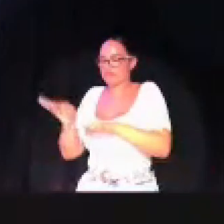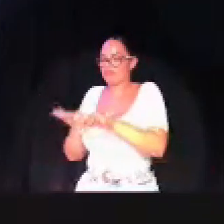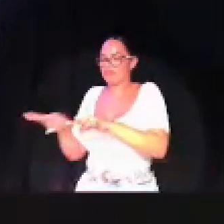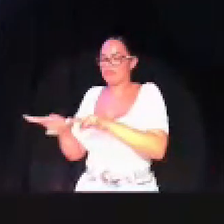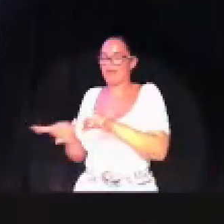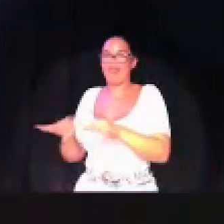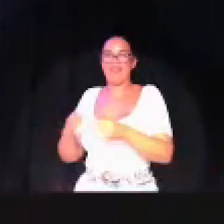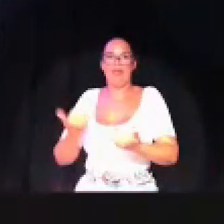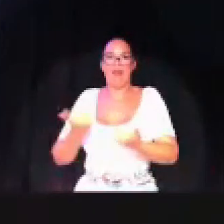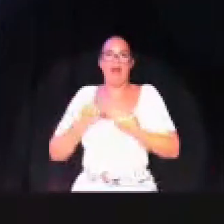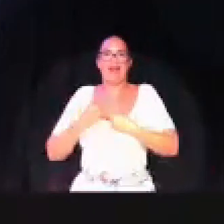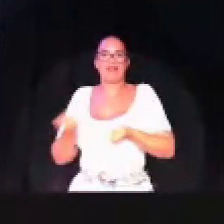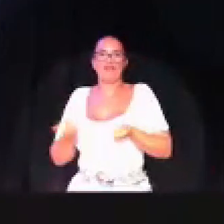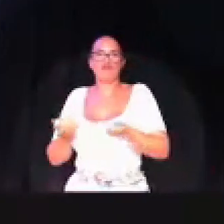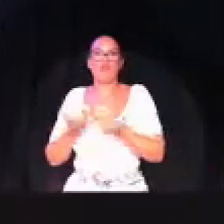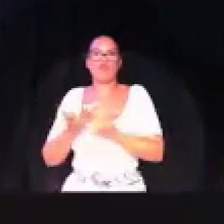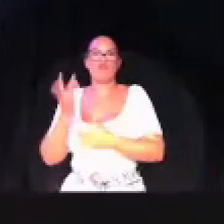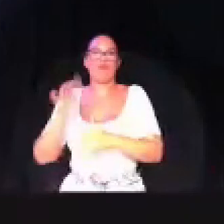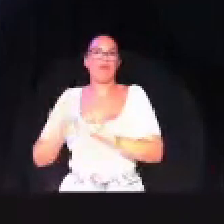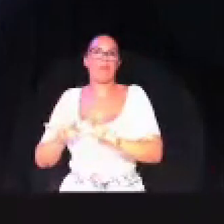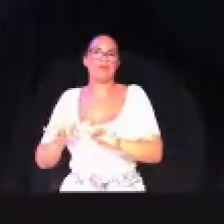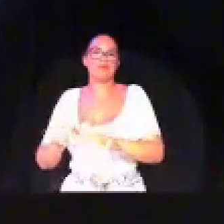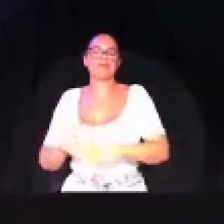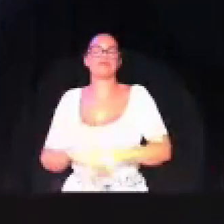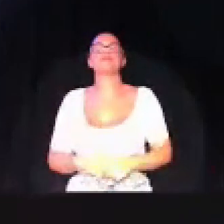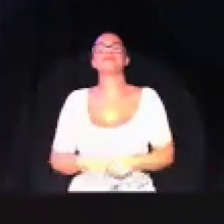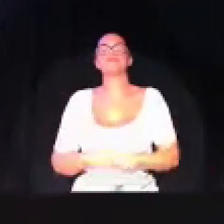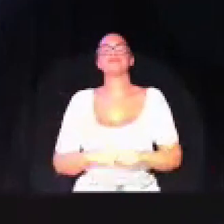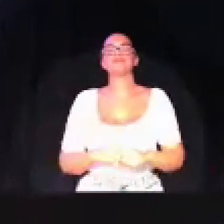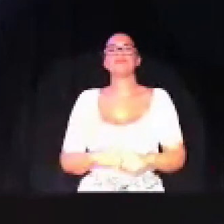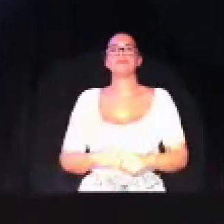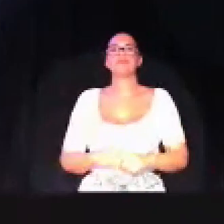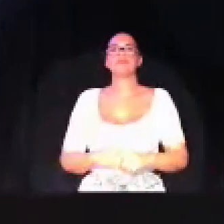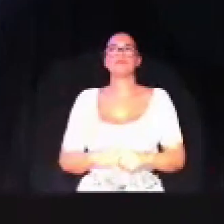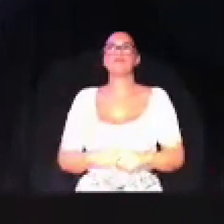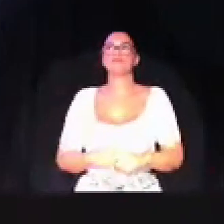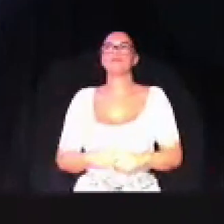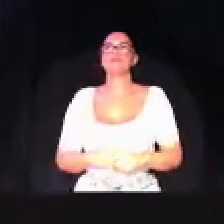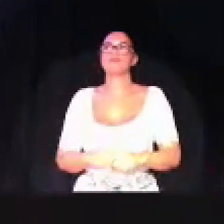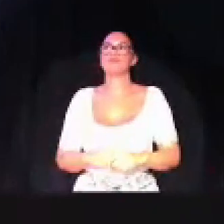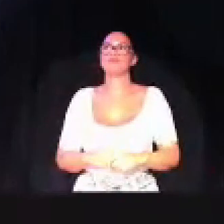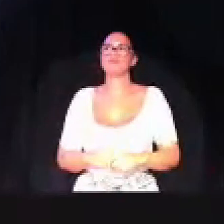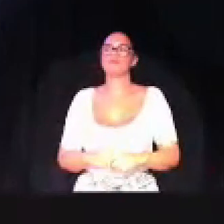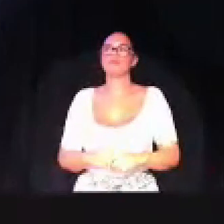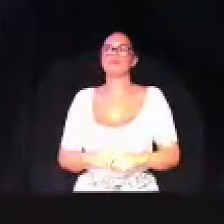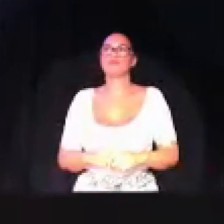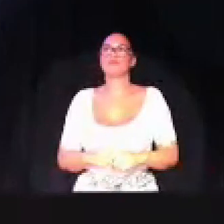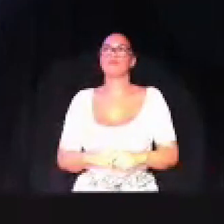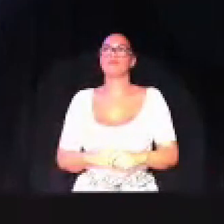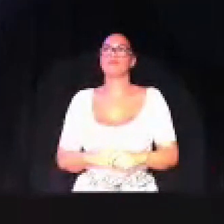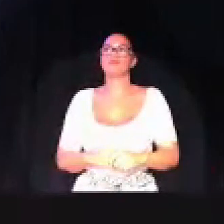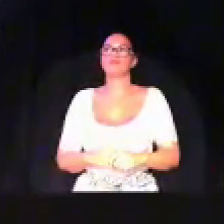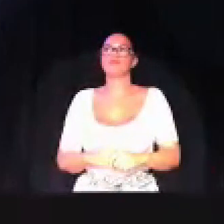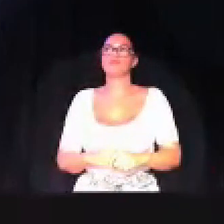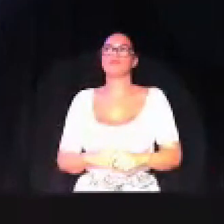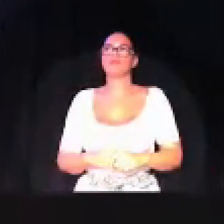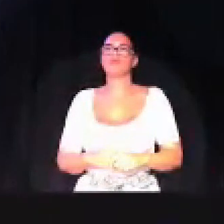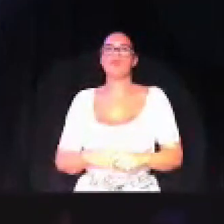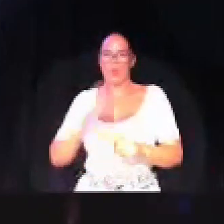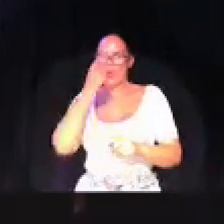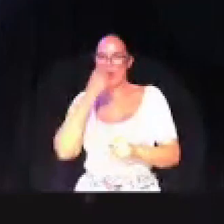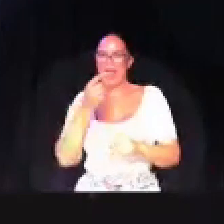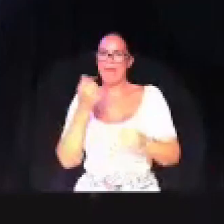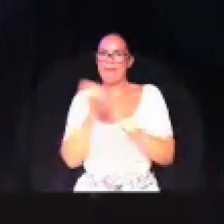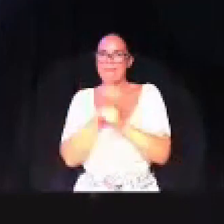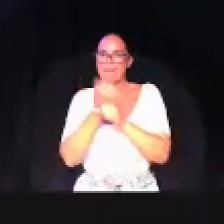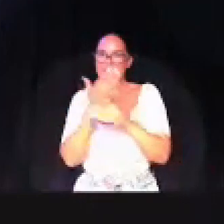end. So the values are quite limited as well. Like you can do it in other ways, which you can get much more kind of like detailed